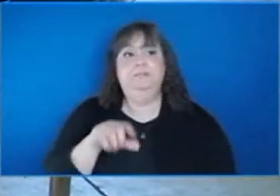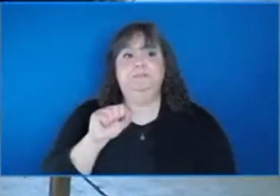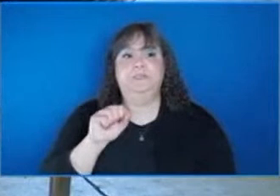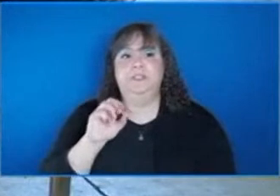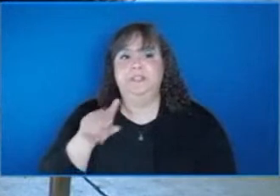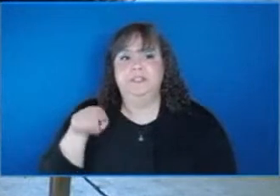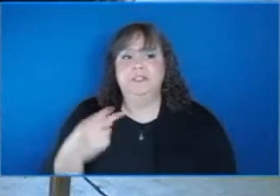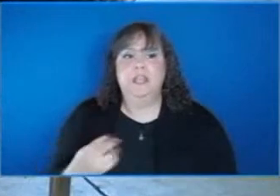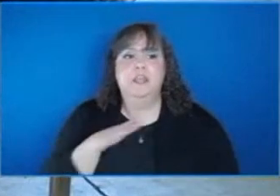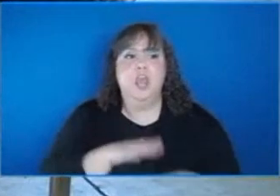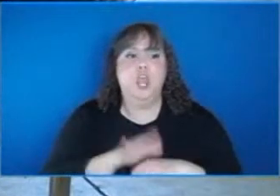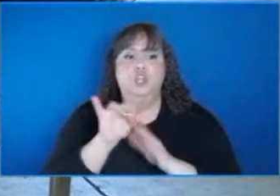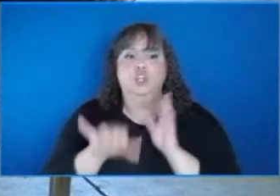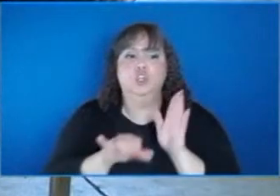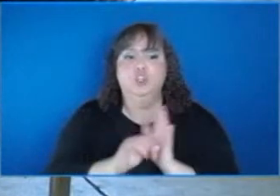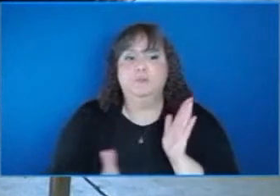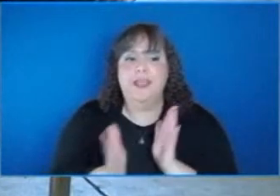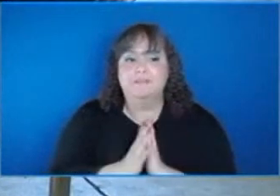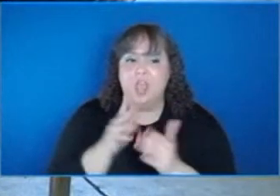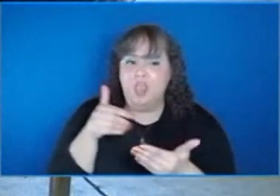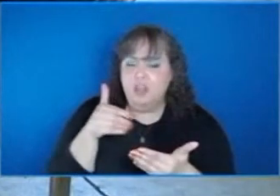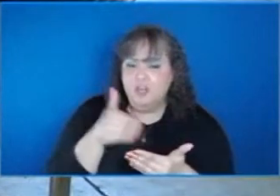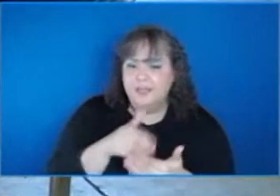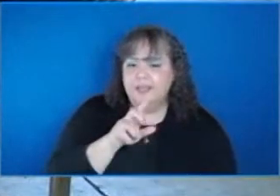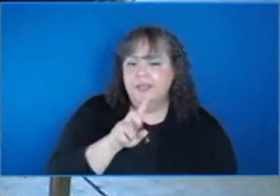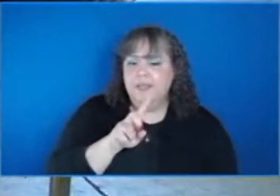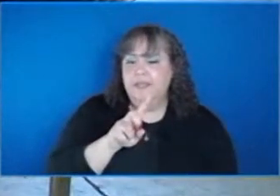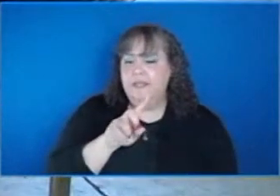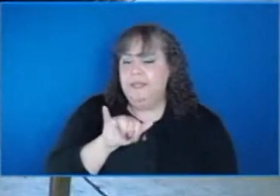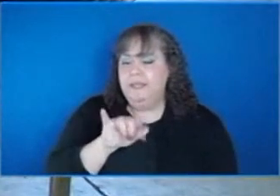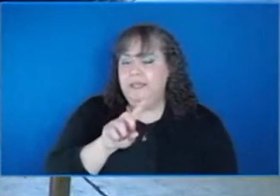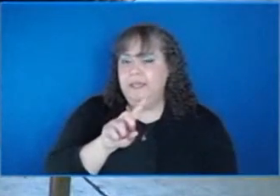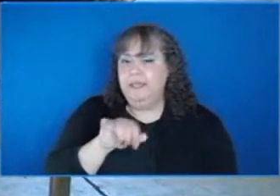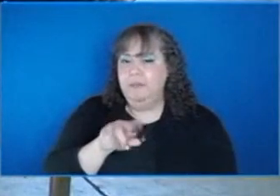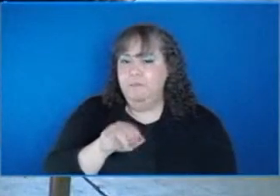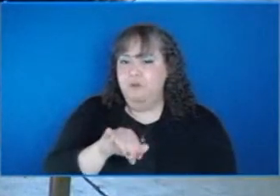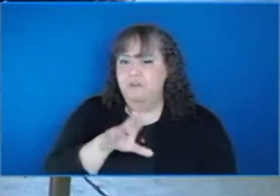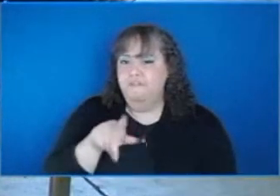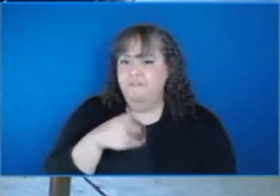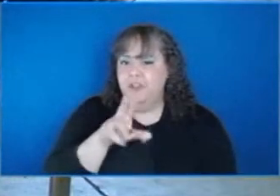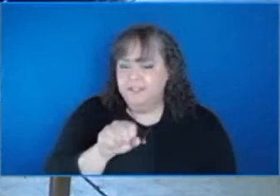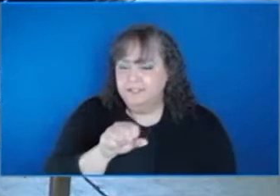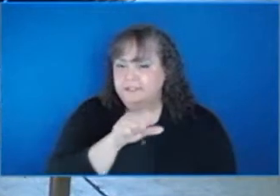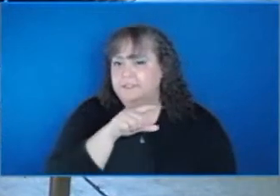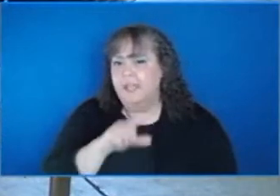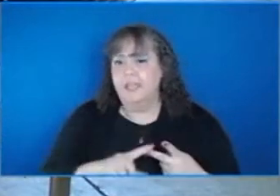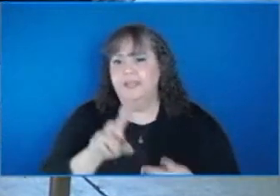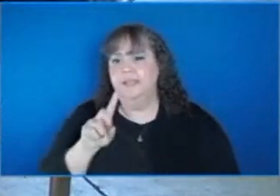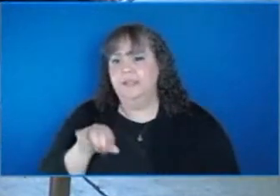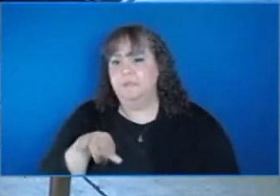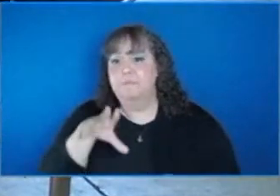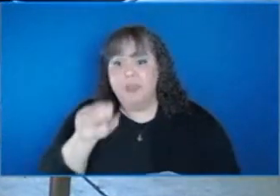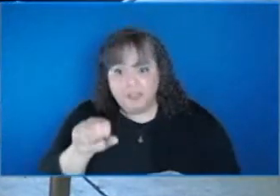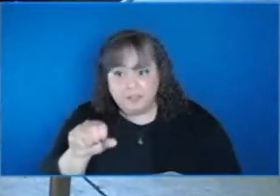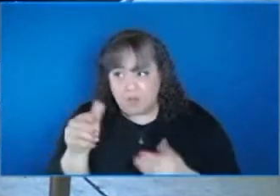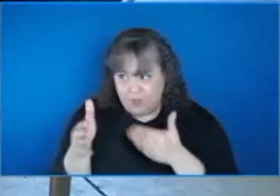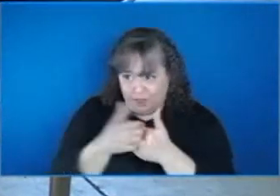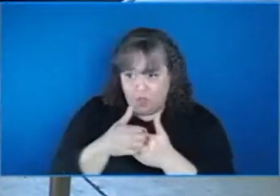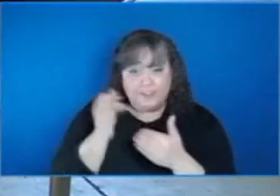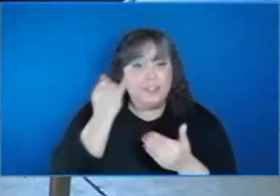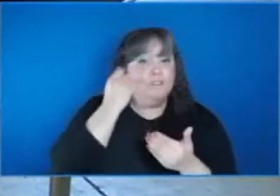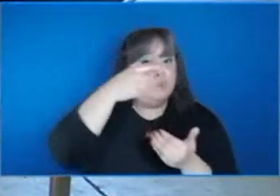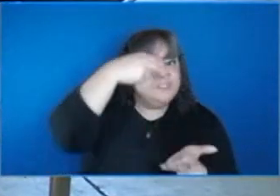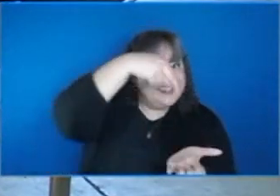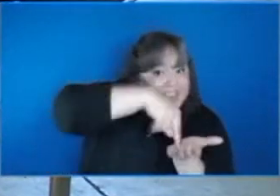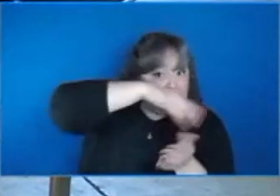and Dimorphos to each other? If you were standing on one, would you be able to see the other? Yeah. That model's to